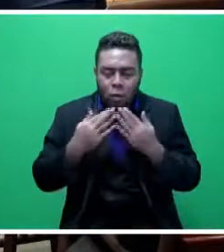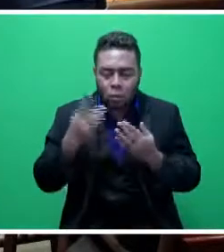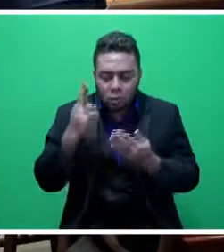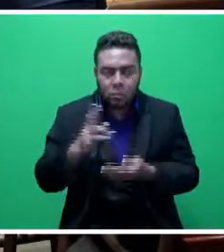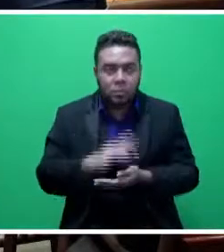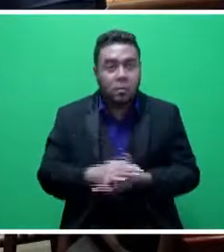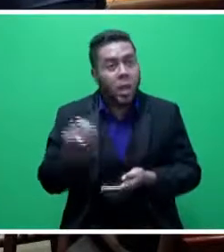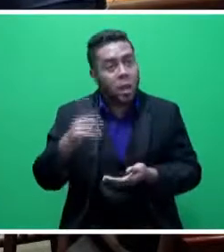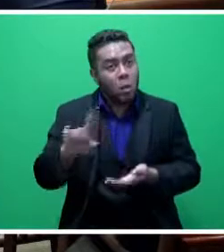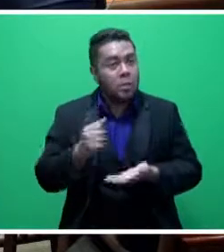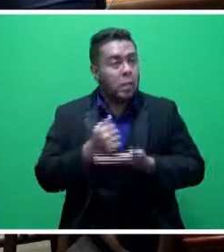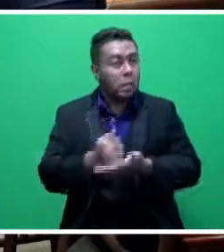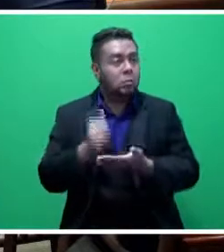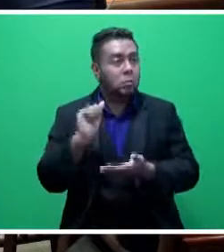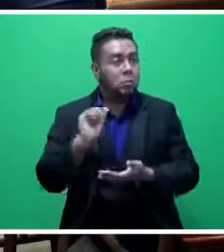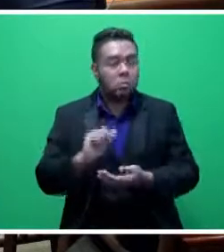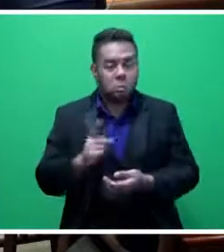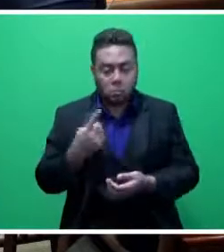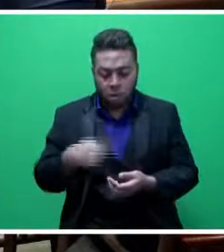Is there a seconder?